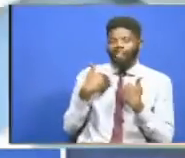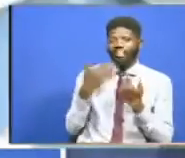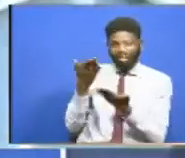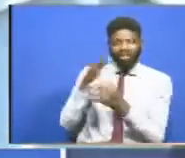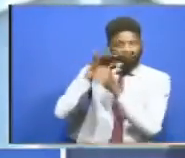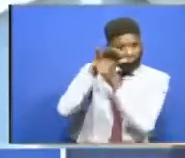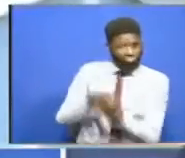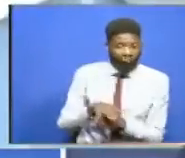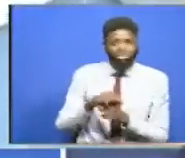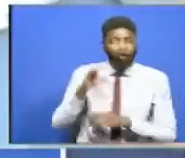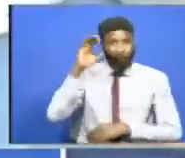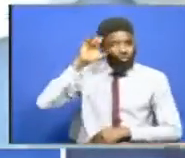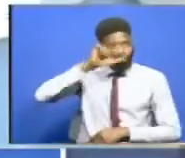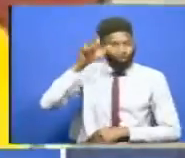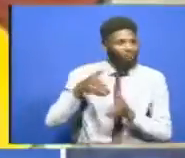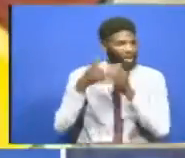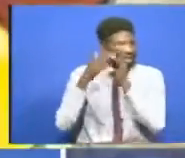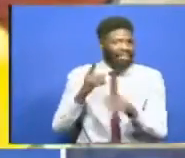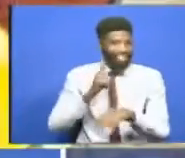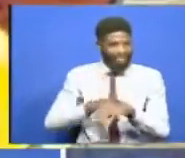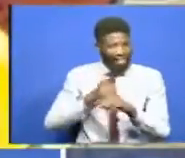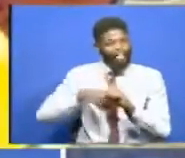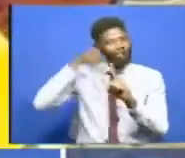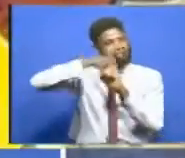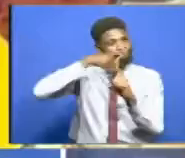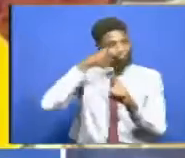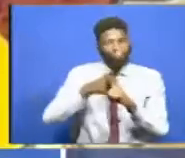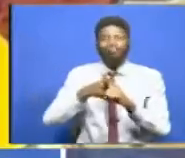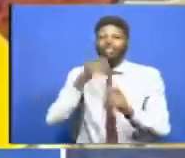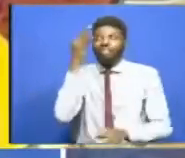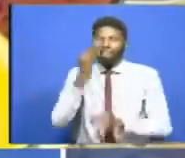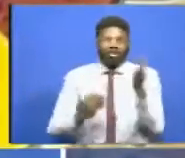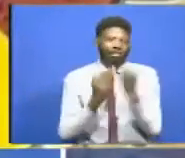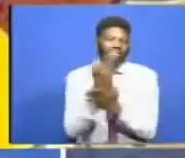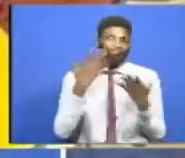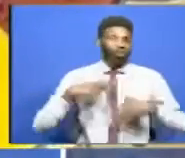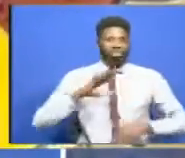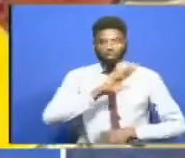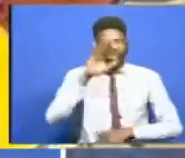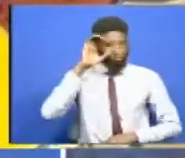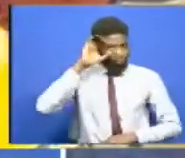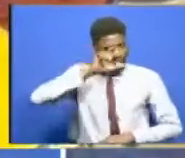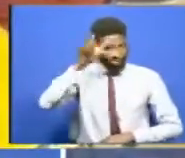from demanding justice for their people. Tunalaani vikali vitendo vya kuhangaisha